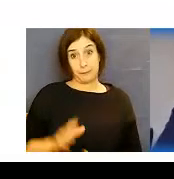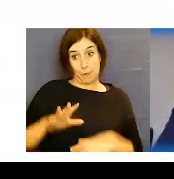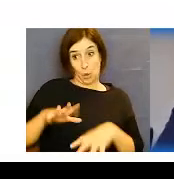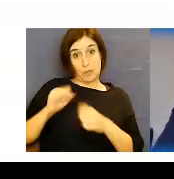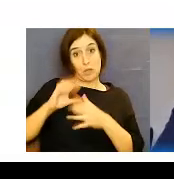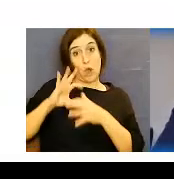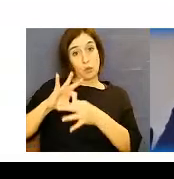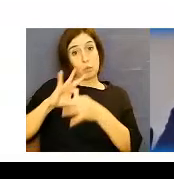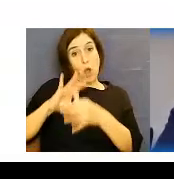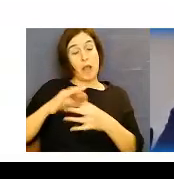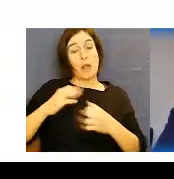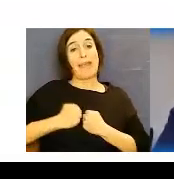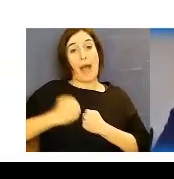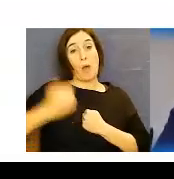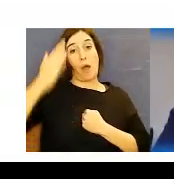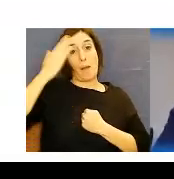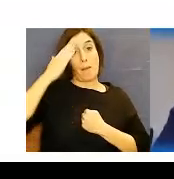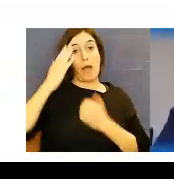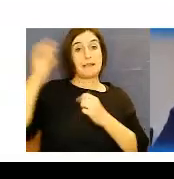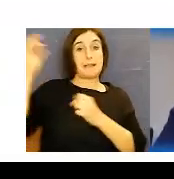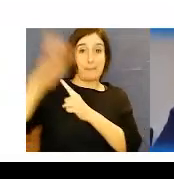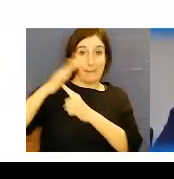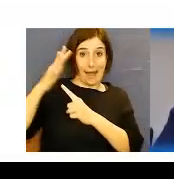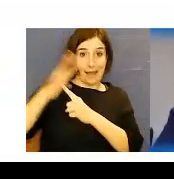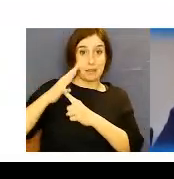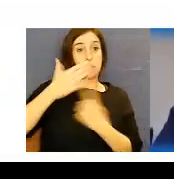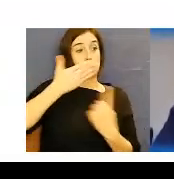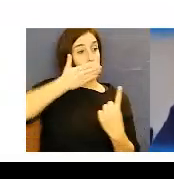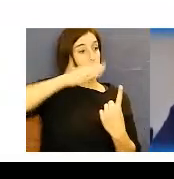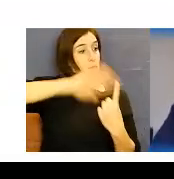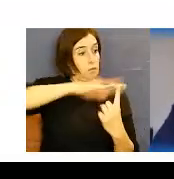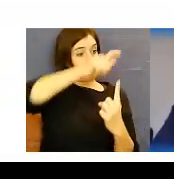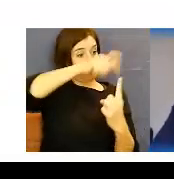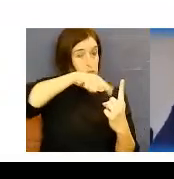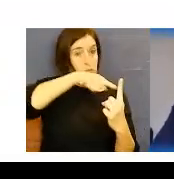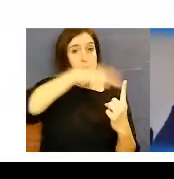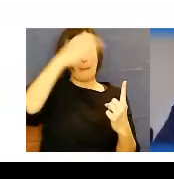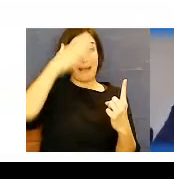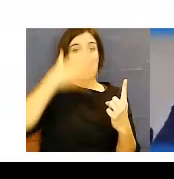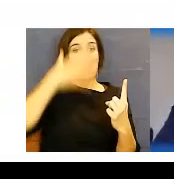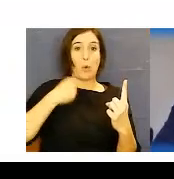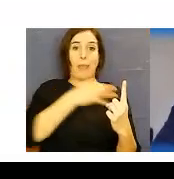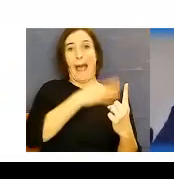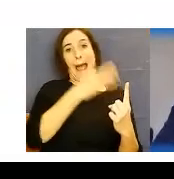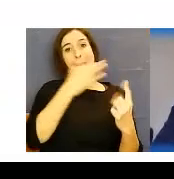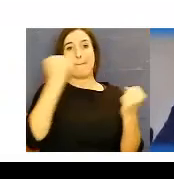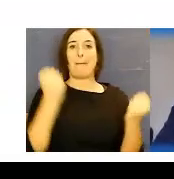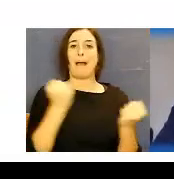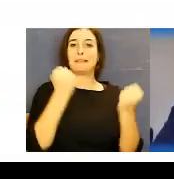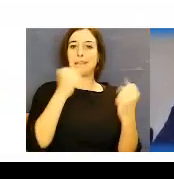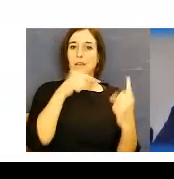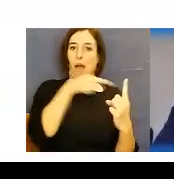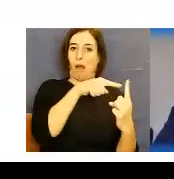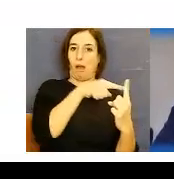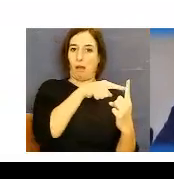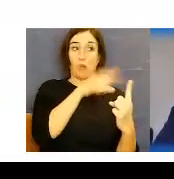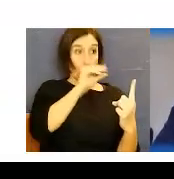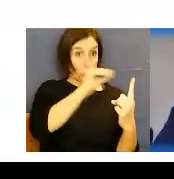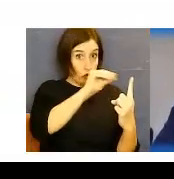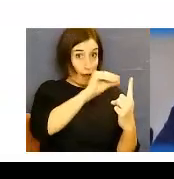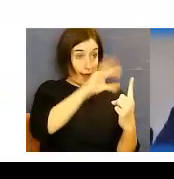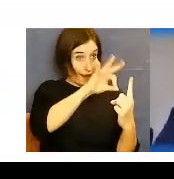called Mental Health Ambassadors, but also people actually getting training around mental health, you know, and working